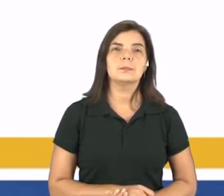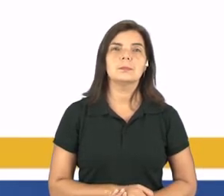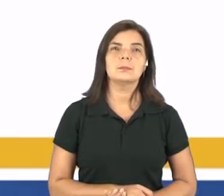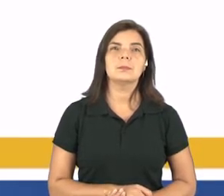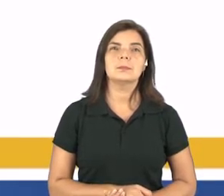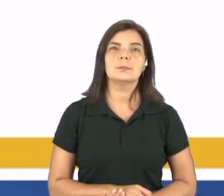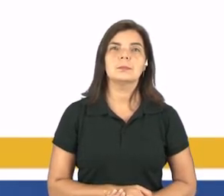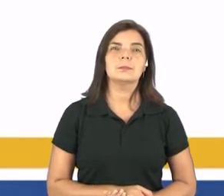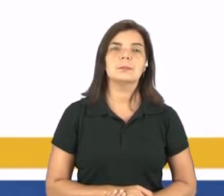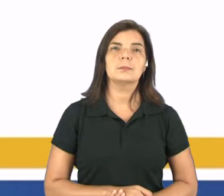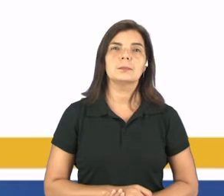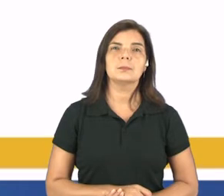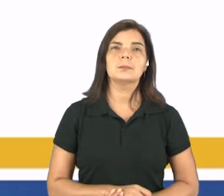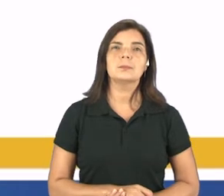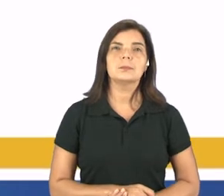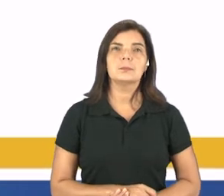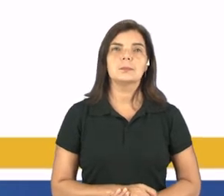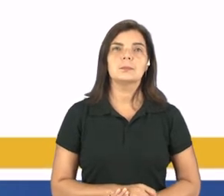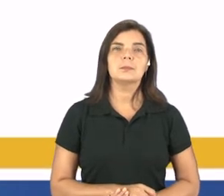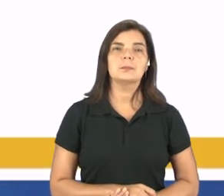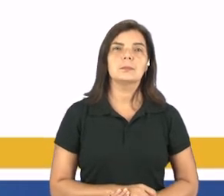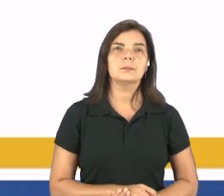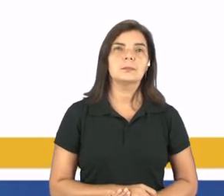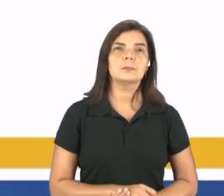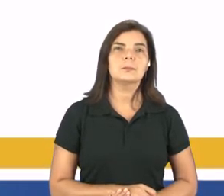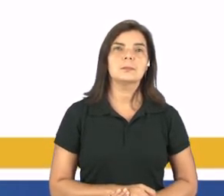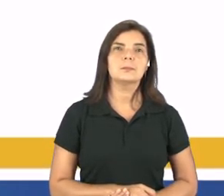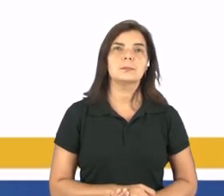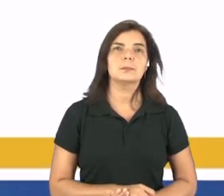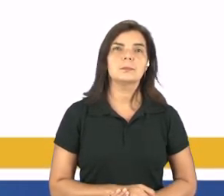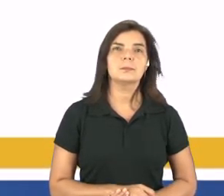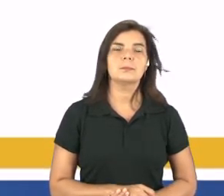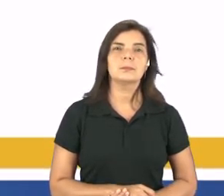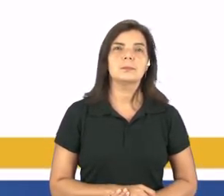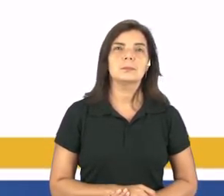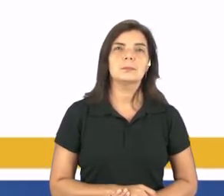I've been fighting my whole life. It's not a choice for me.